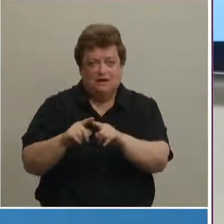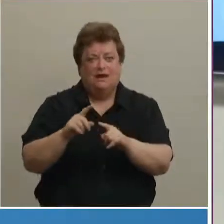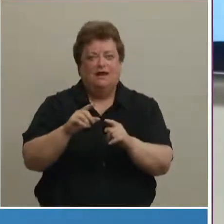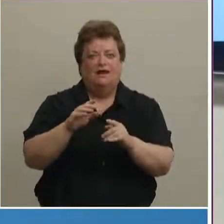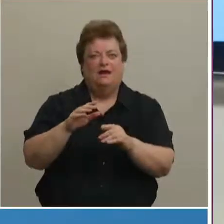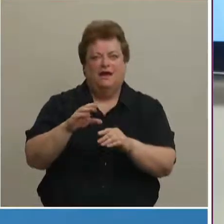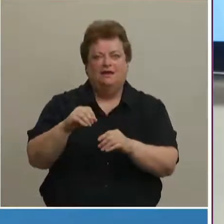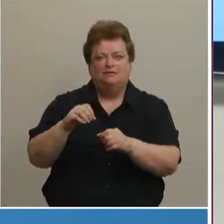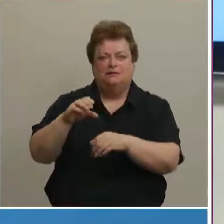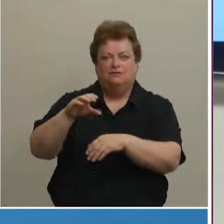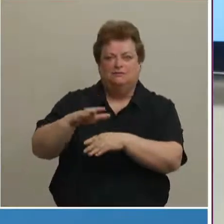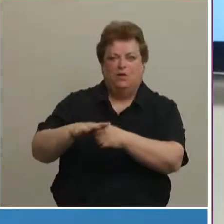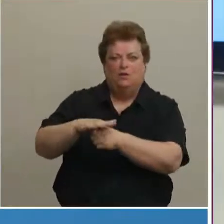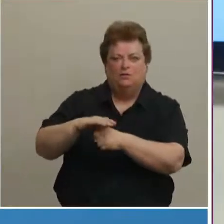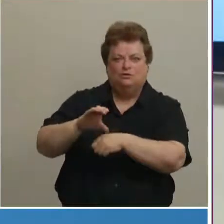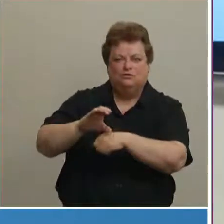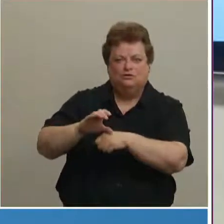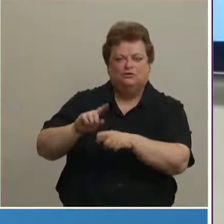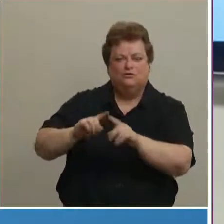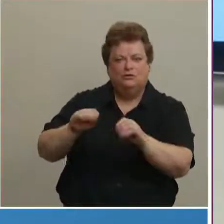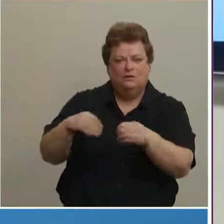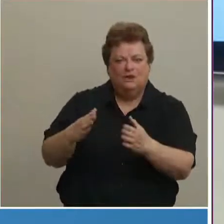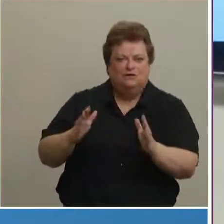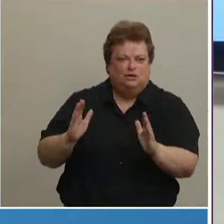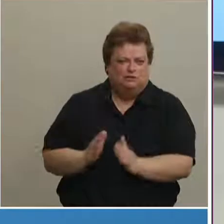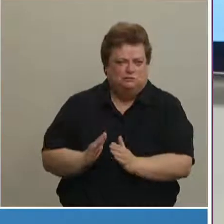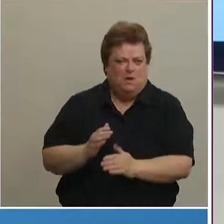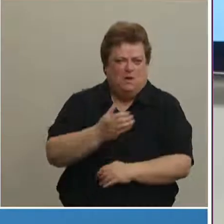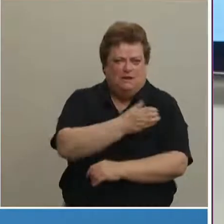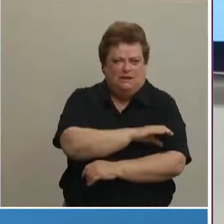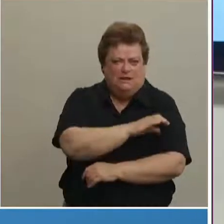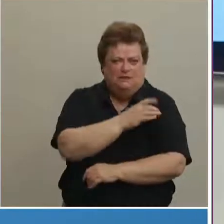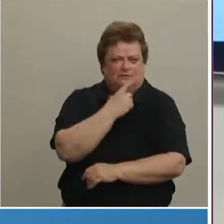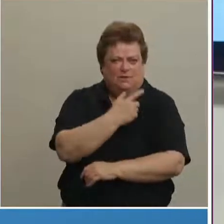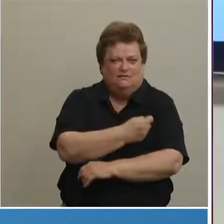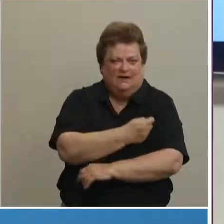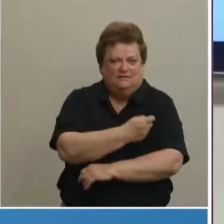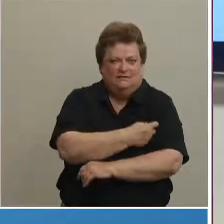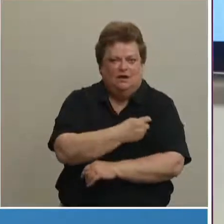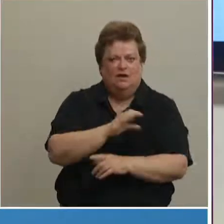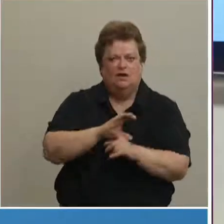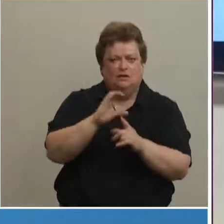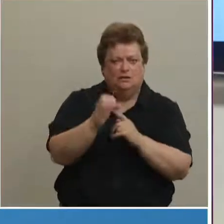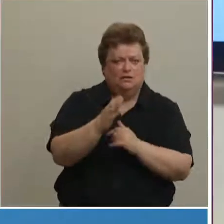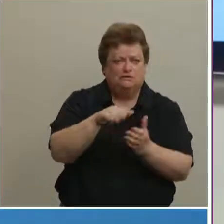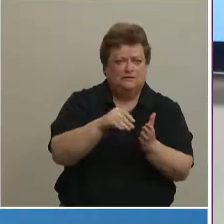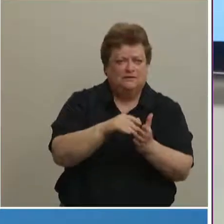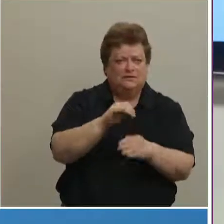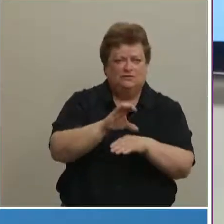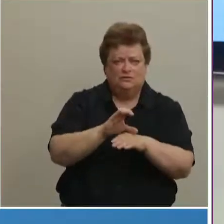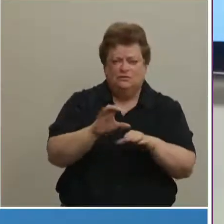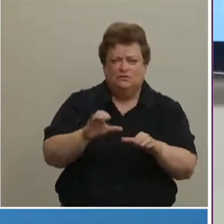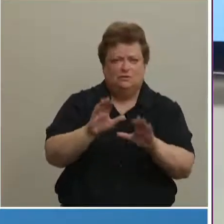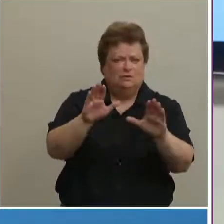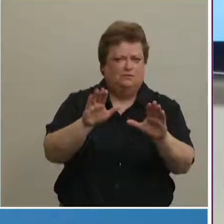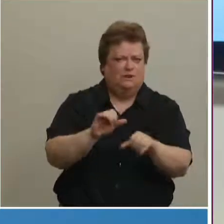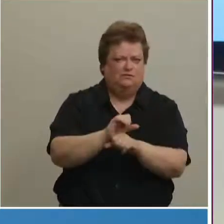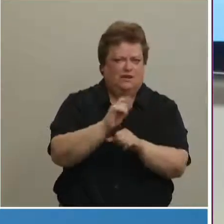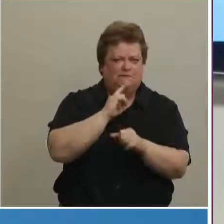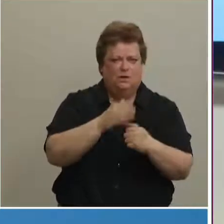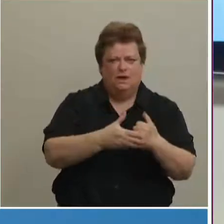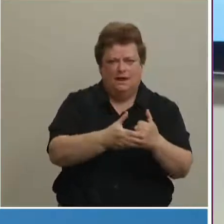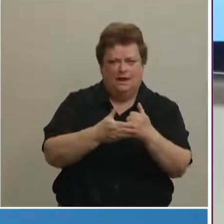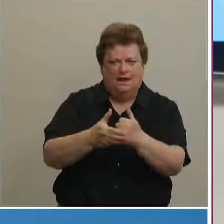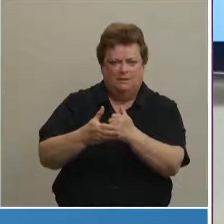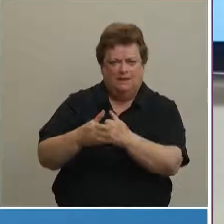these similar, smaller scale vaccination clinics. Our cultural centers and churches are doing a great job of assisting